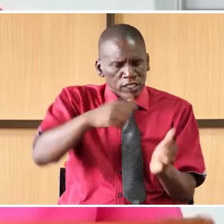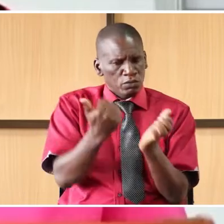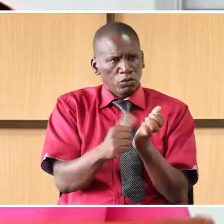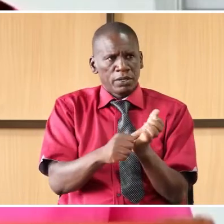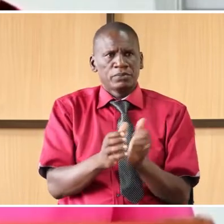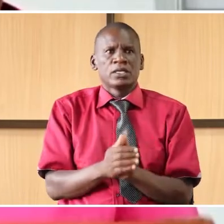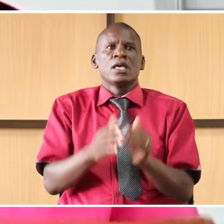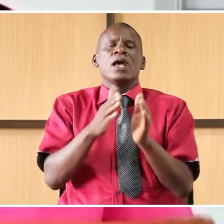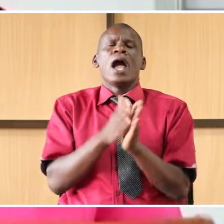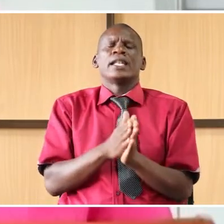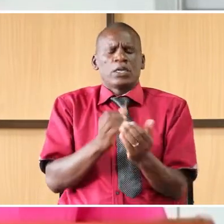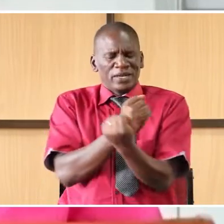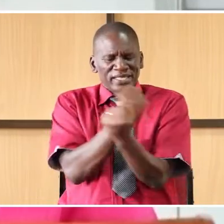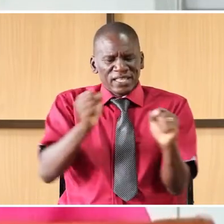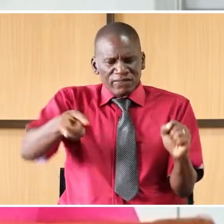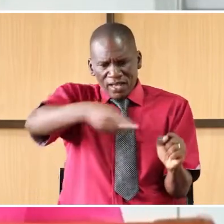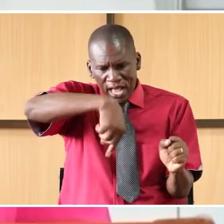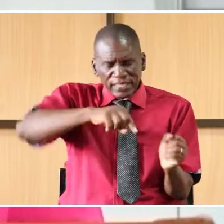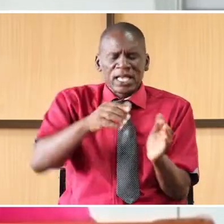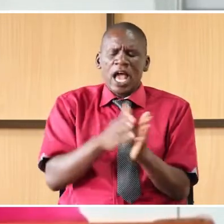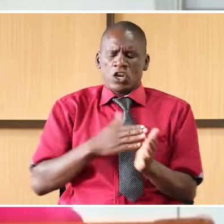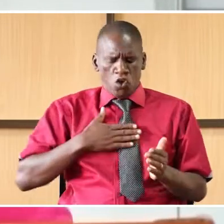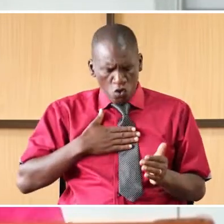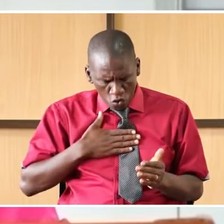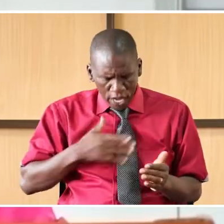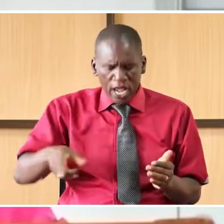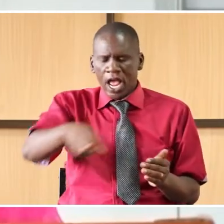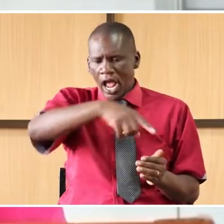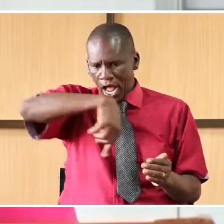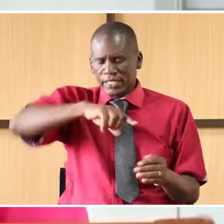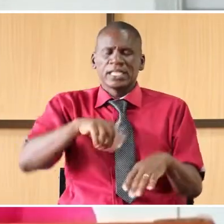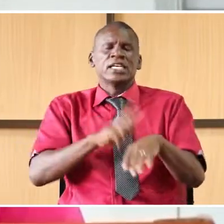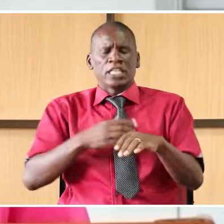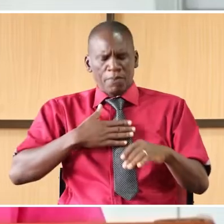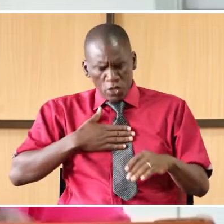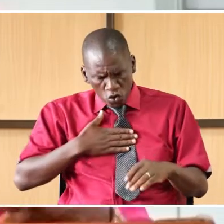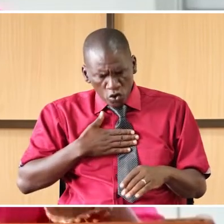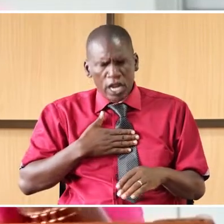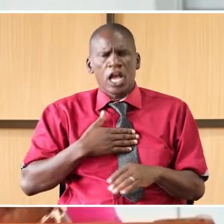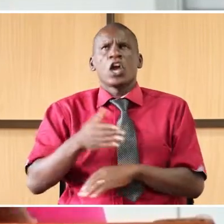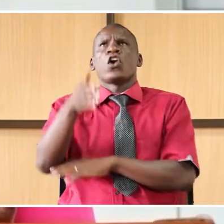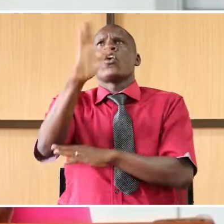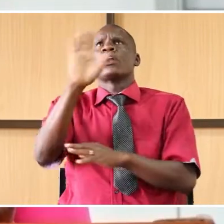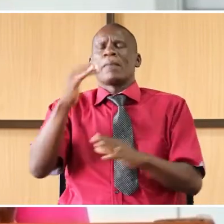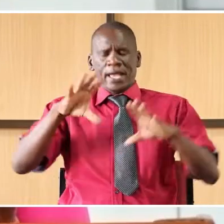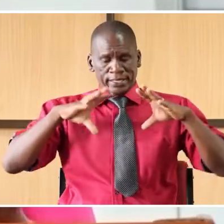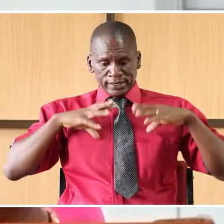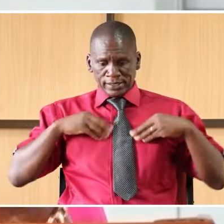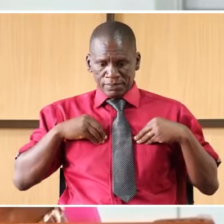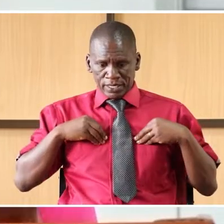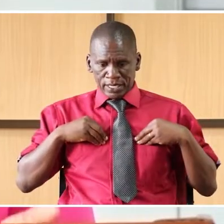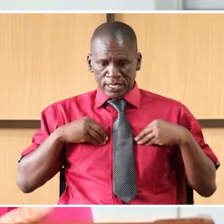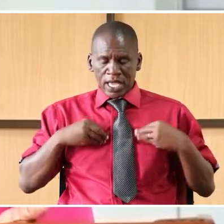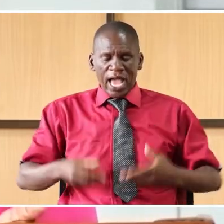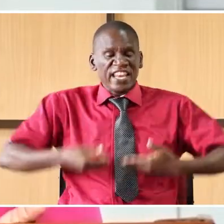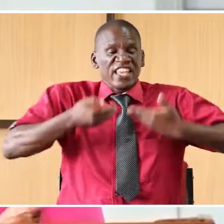trouble. And he will deliver us and honor us. When we honor him by submitting